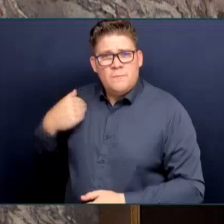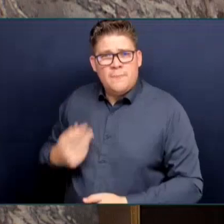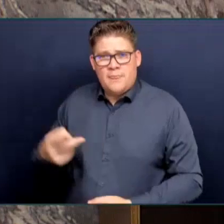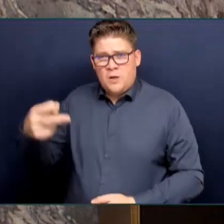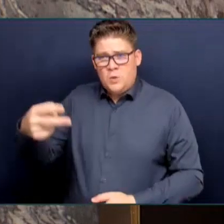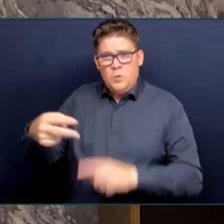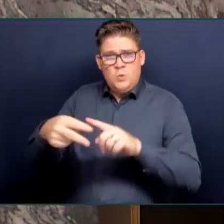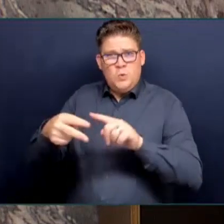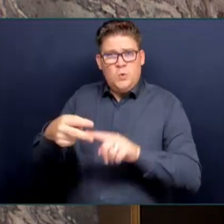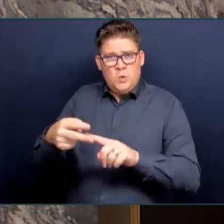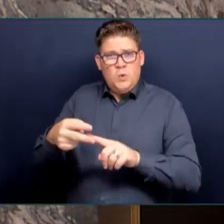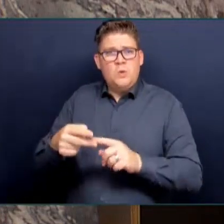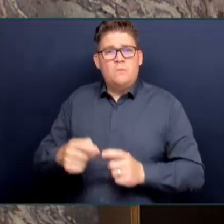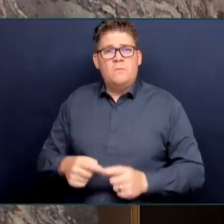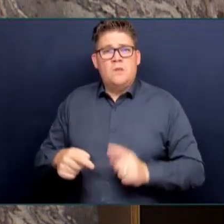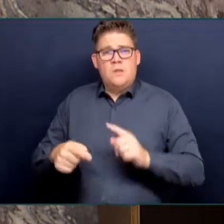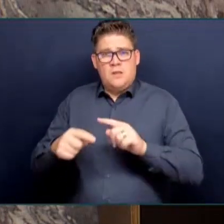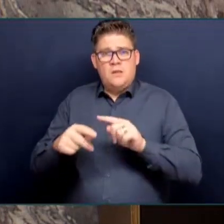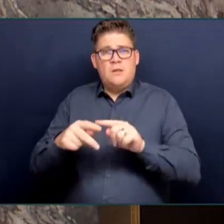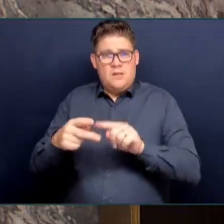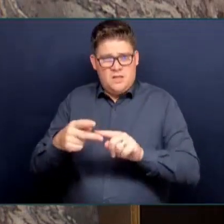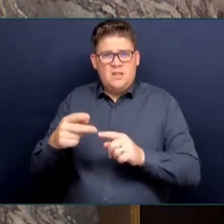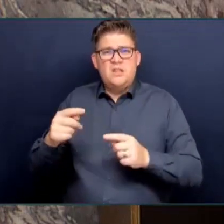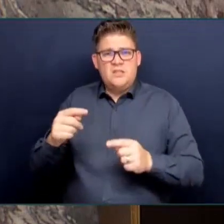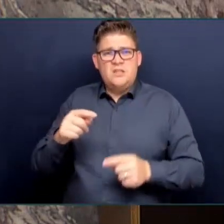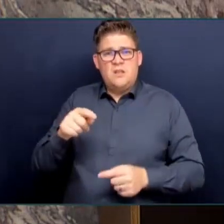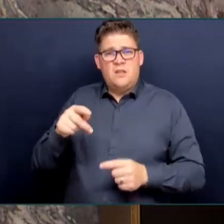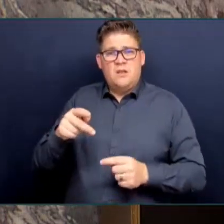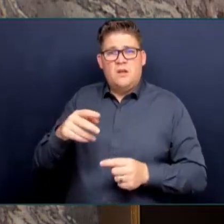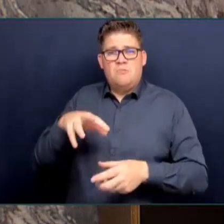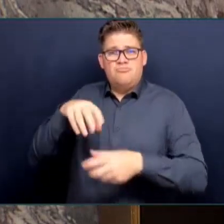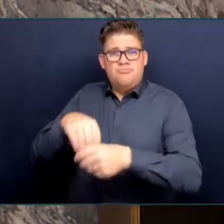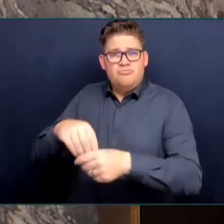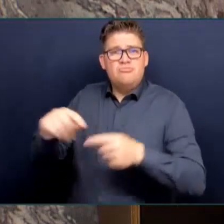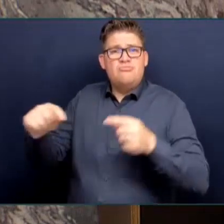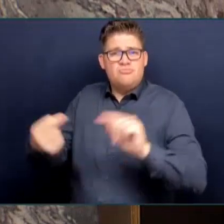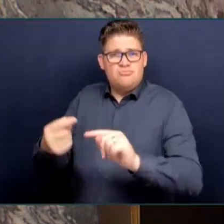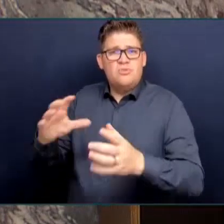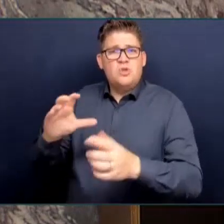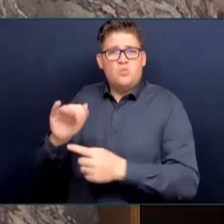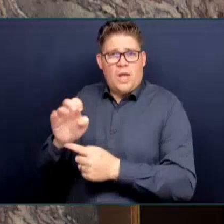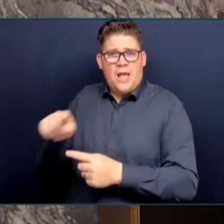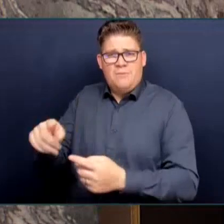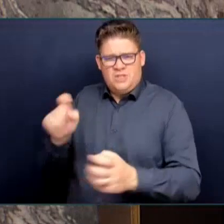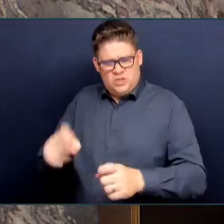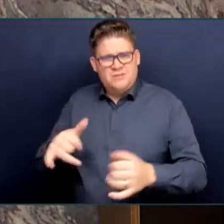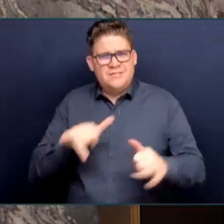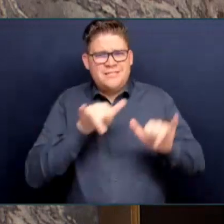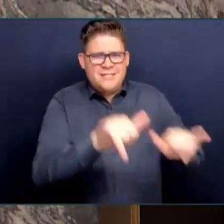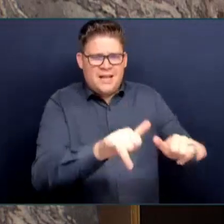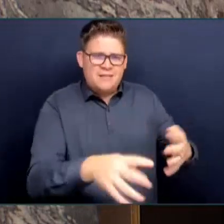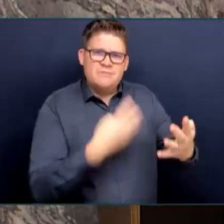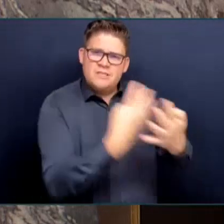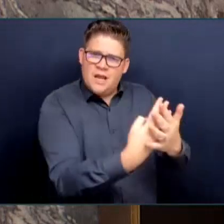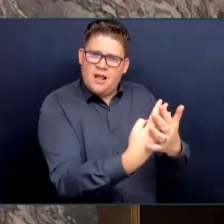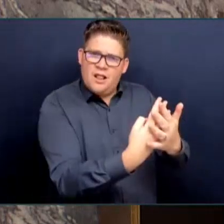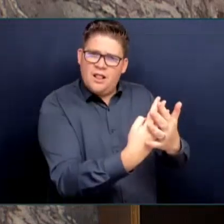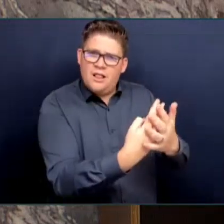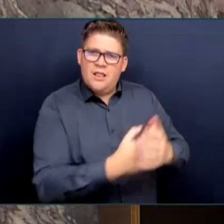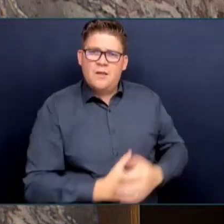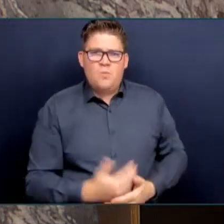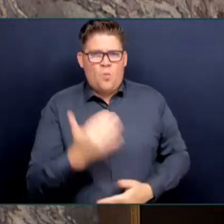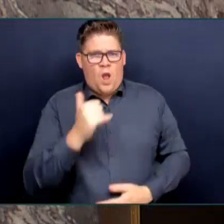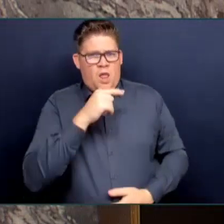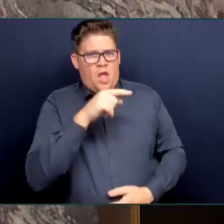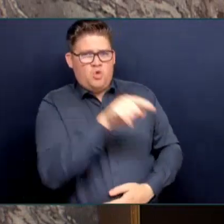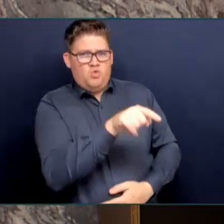this soft on-crime Premier to actually deliver policies that are the complete opposite of everything that he has believed in and fought